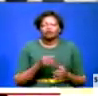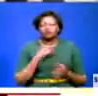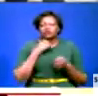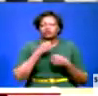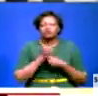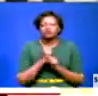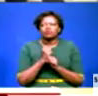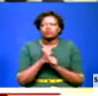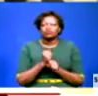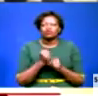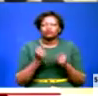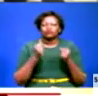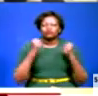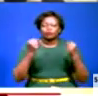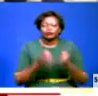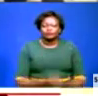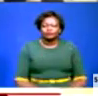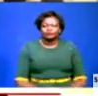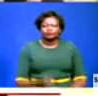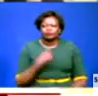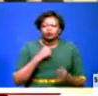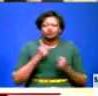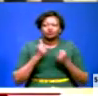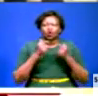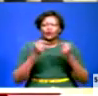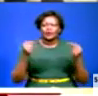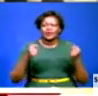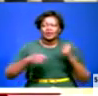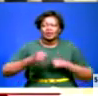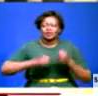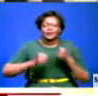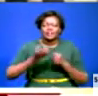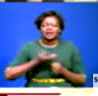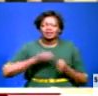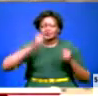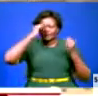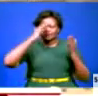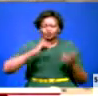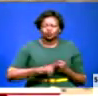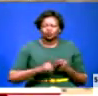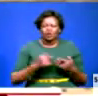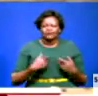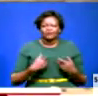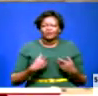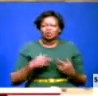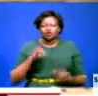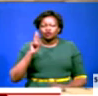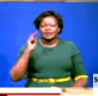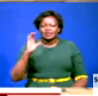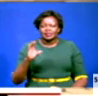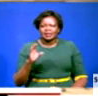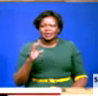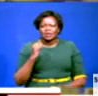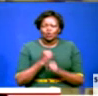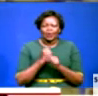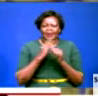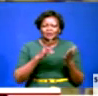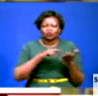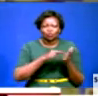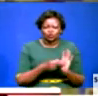forever. Healthcare unions have strongly opposed the move by the Council of Governors to have the universal health coverage workers'